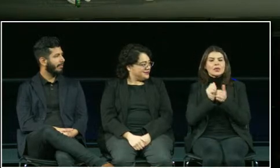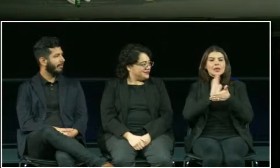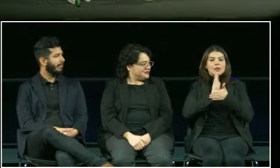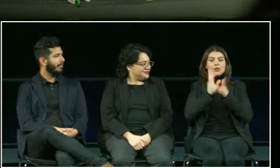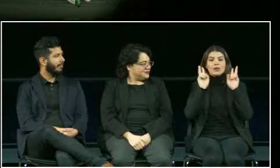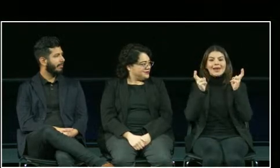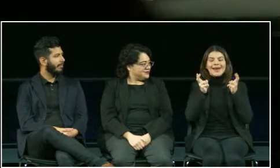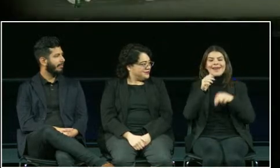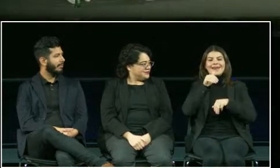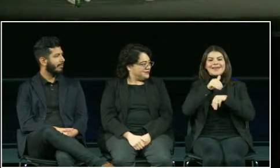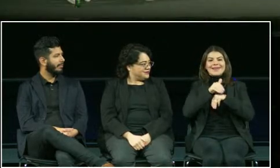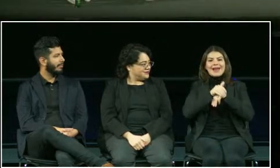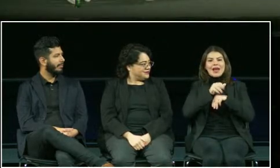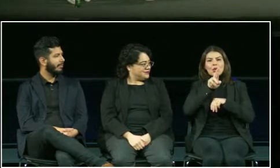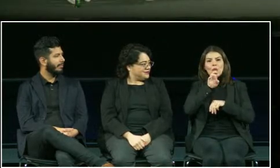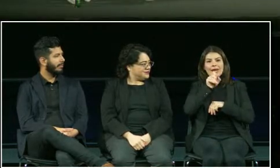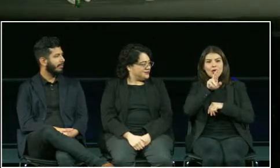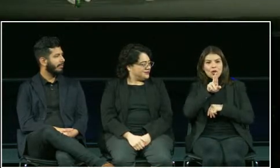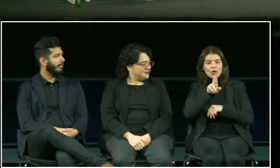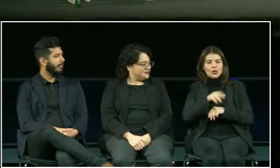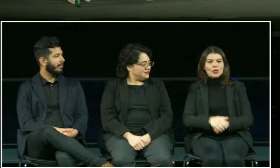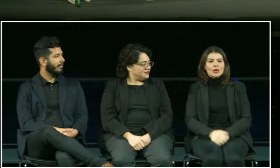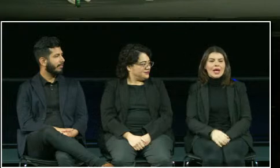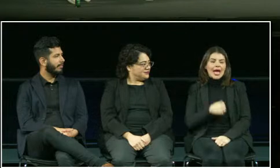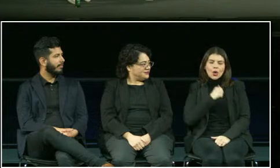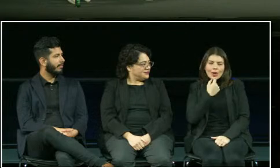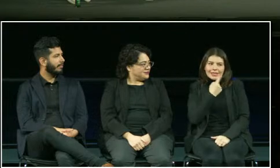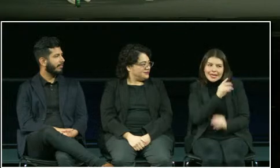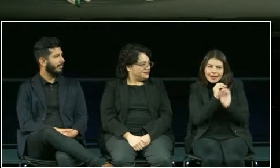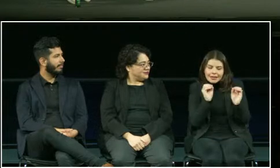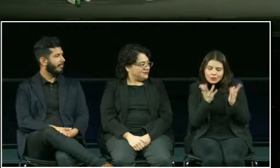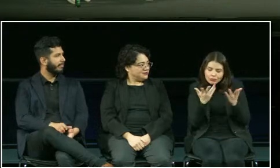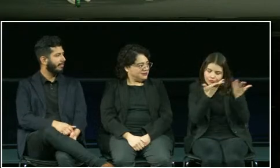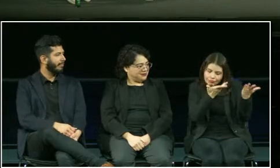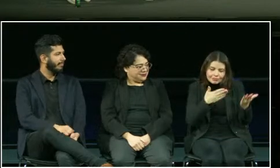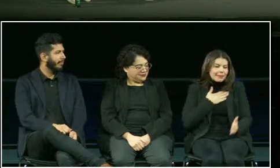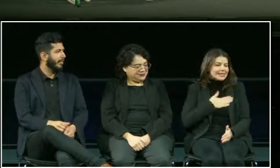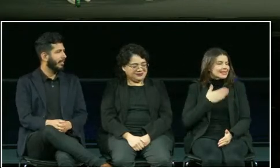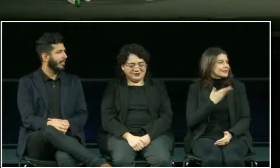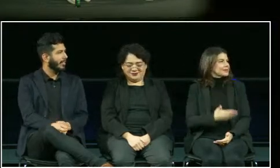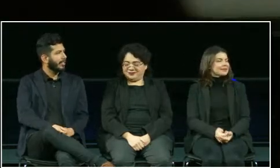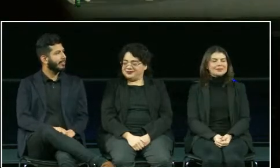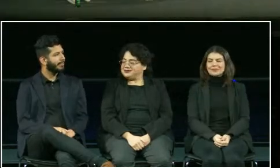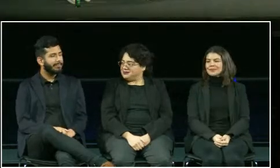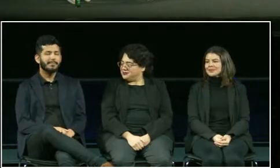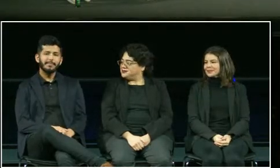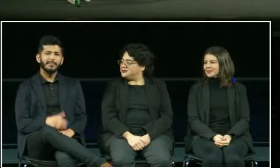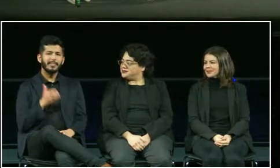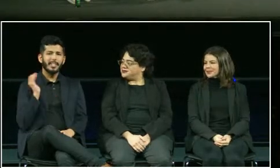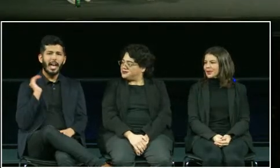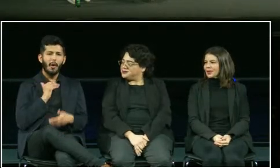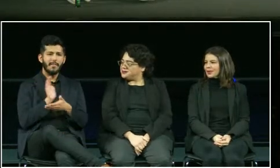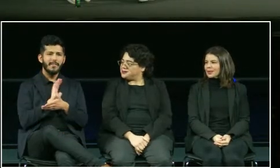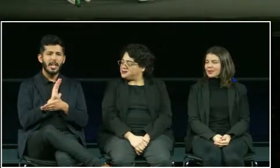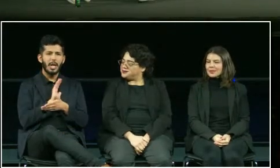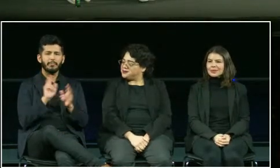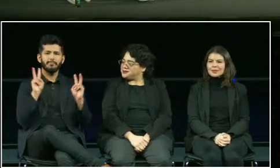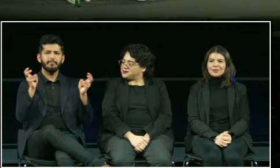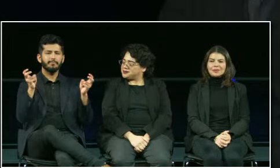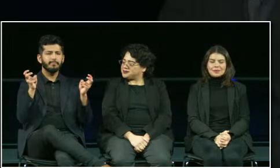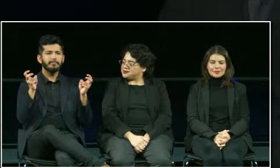which is, I don't want to give anything away. Go ahead. Yeah, our film is about,